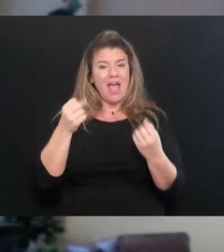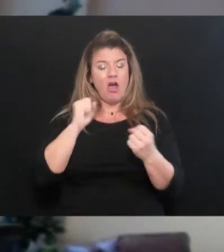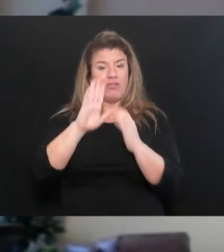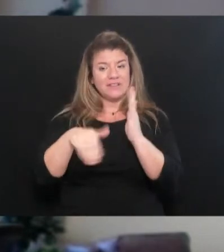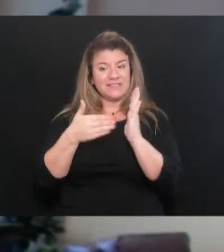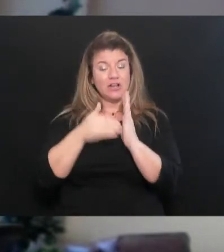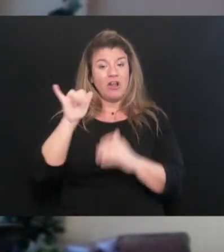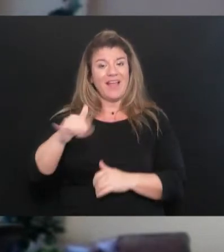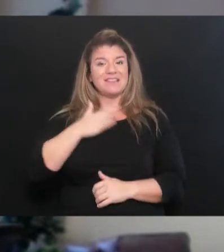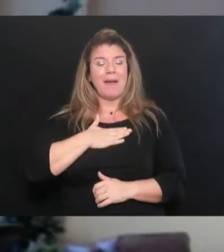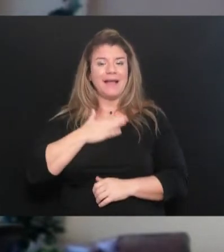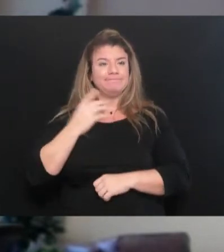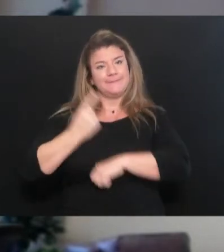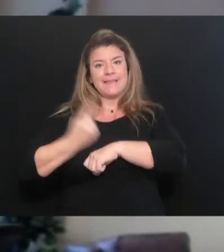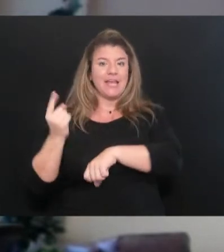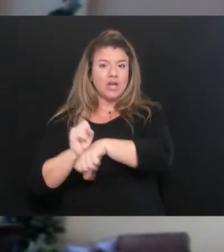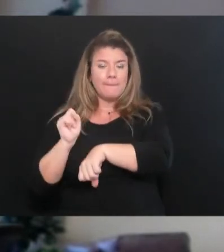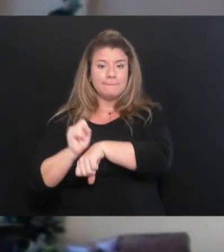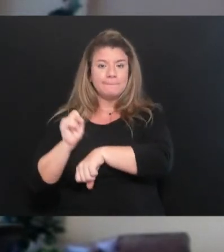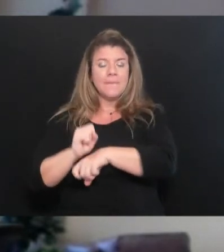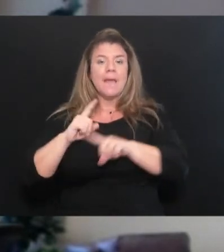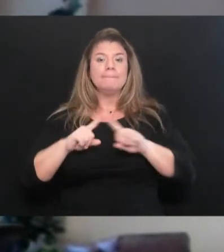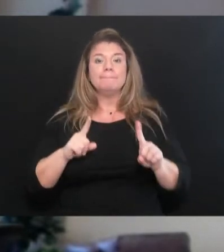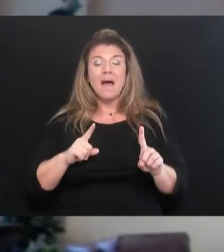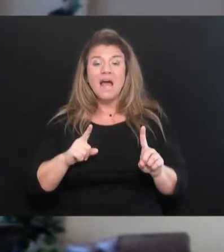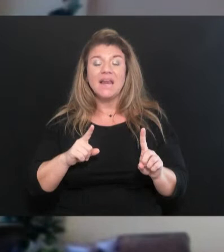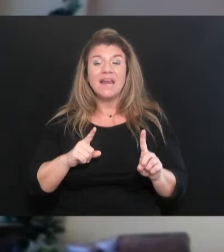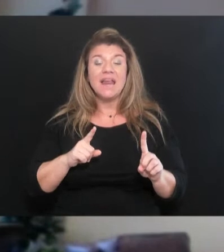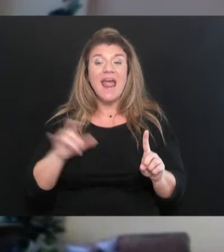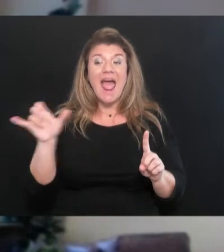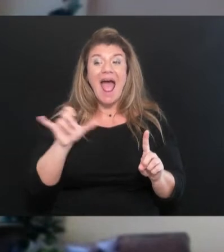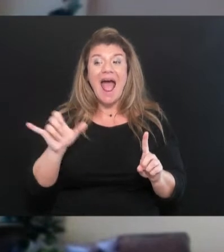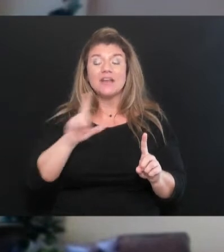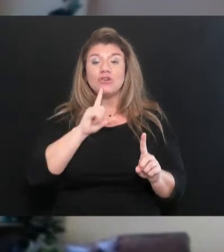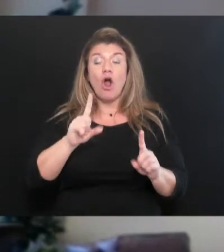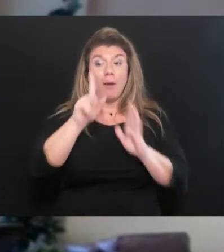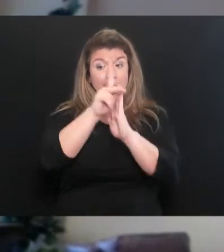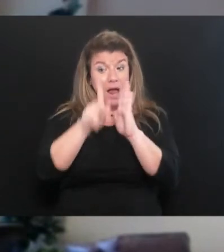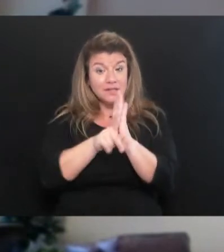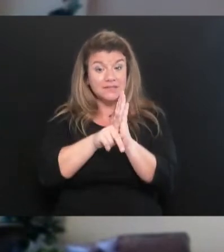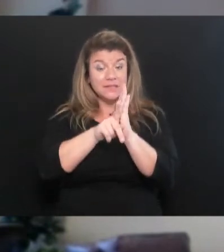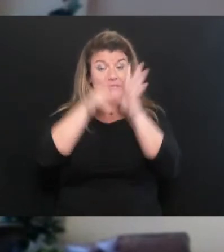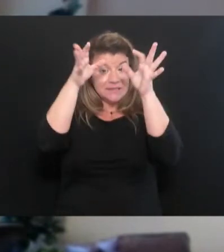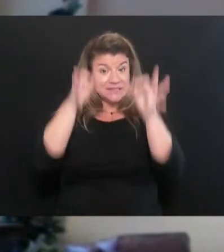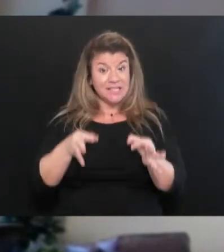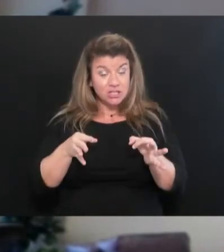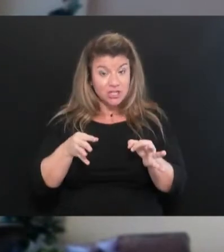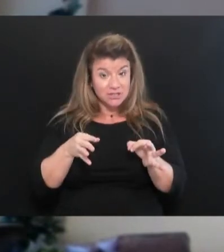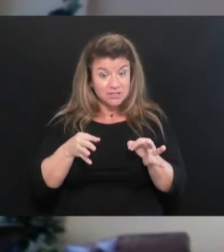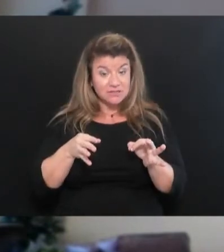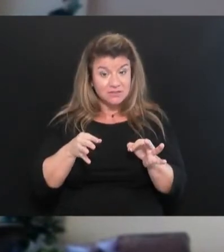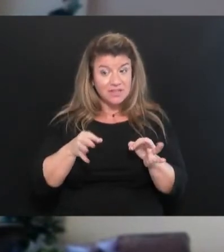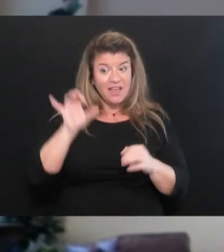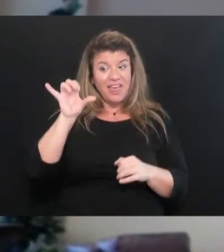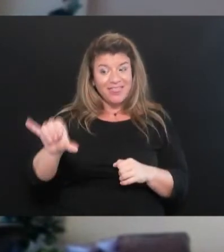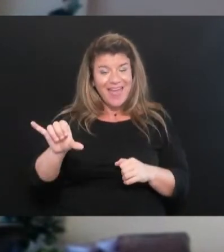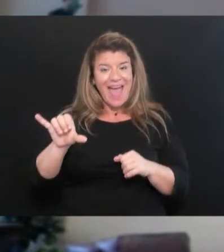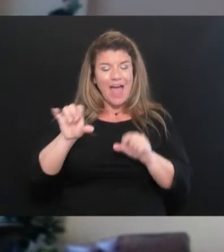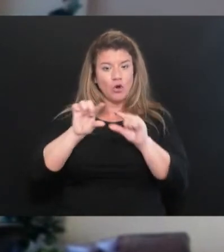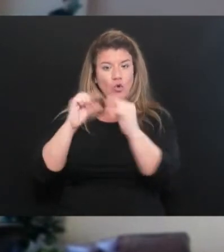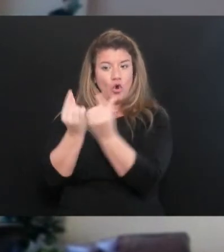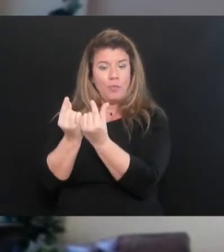is my day job. But certainly as there are policy decisions that